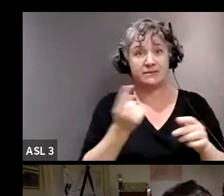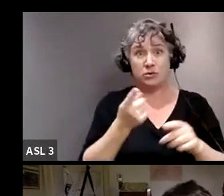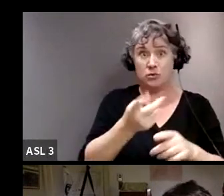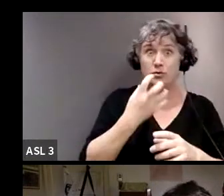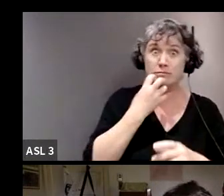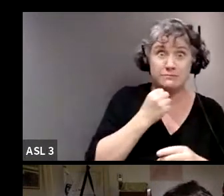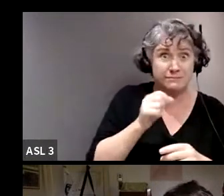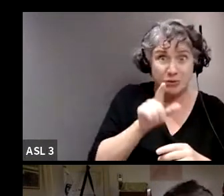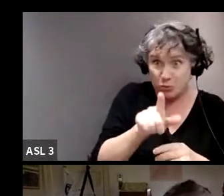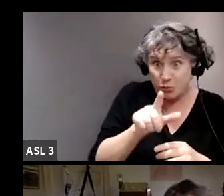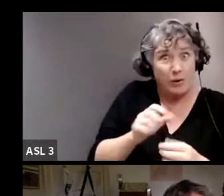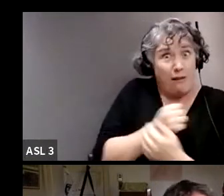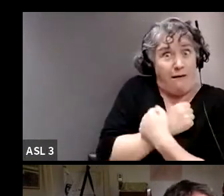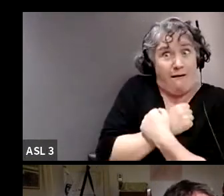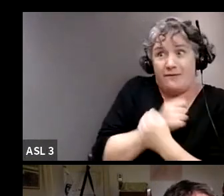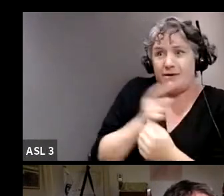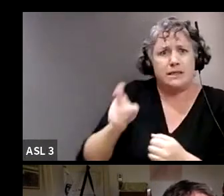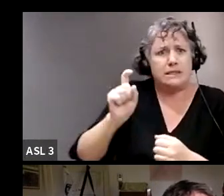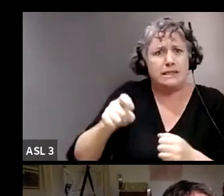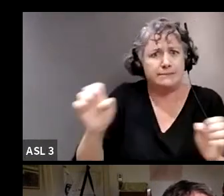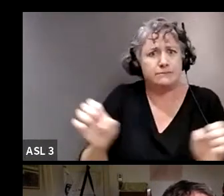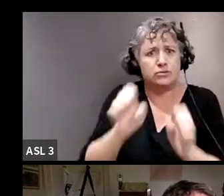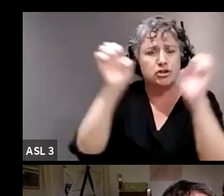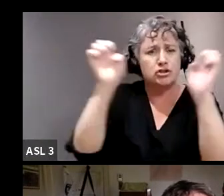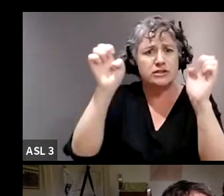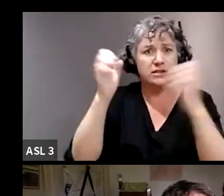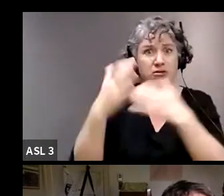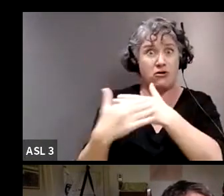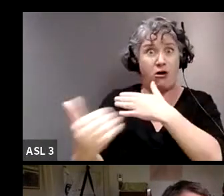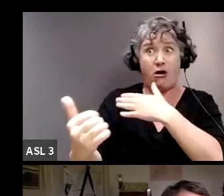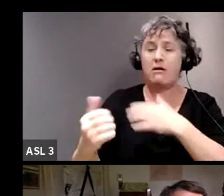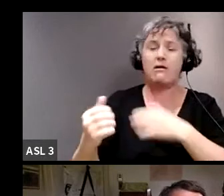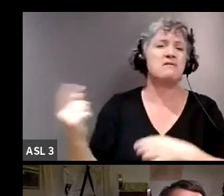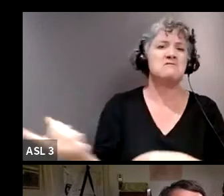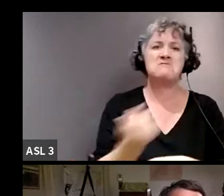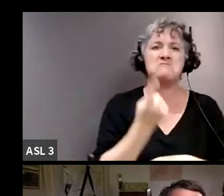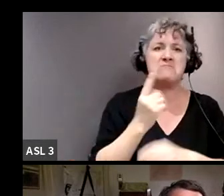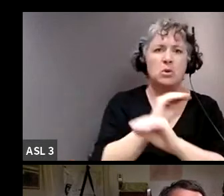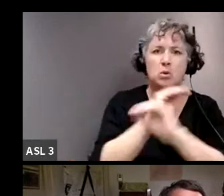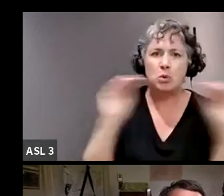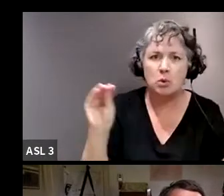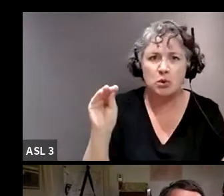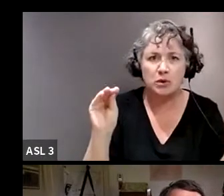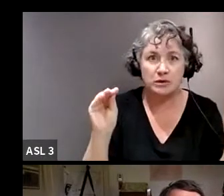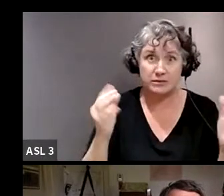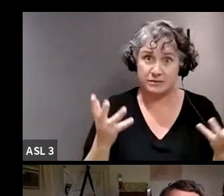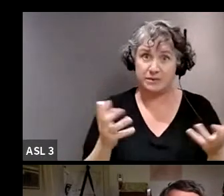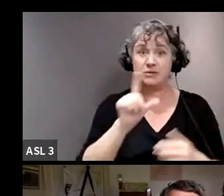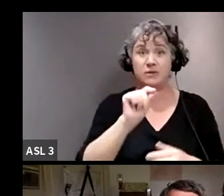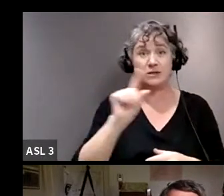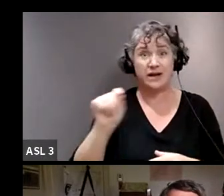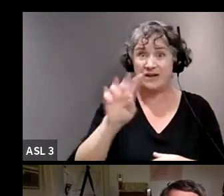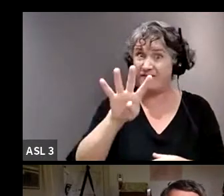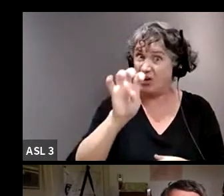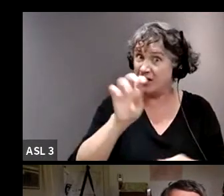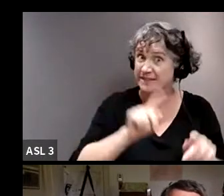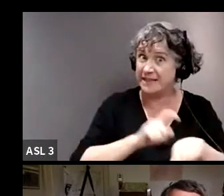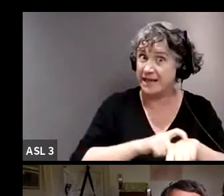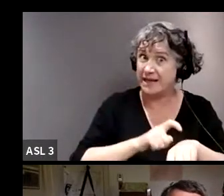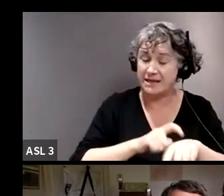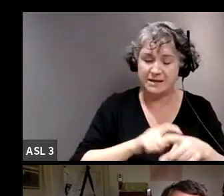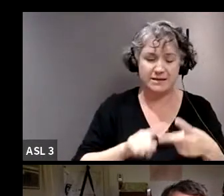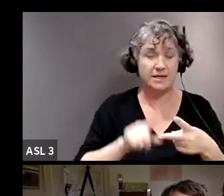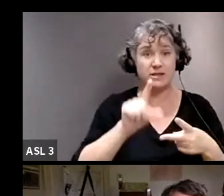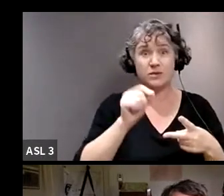and required immediate ems support you would not receive it in 2020 this happened 400 times and in 2019 it happened over